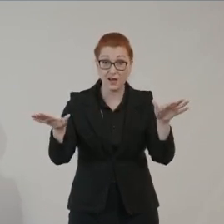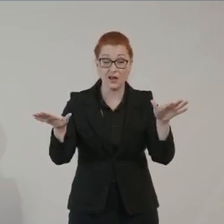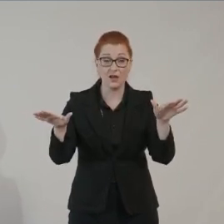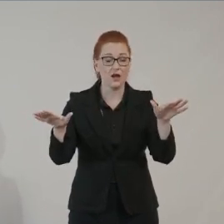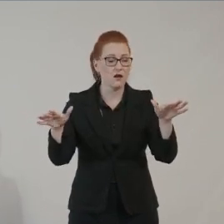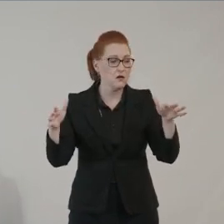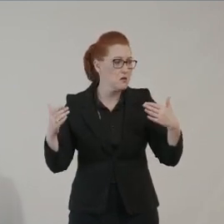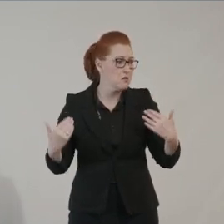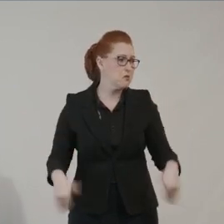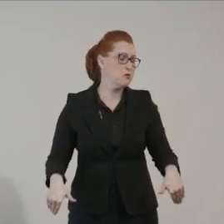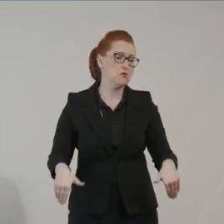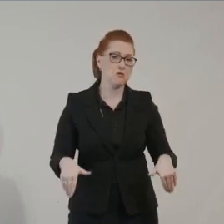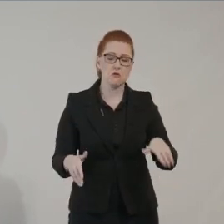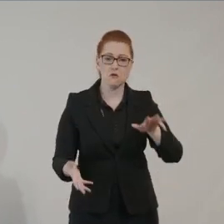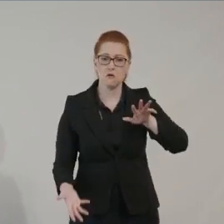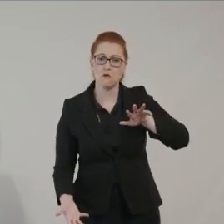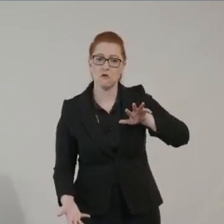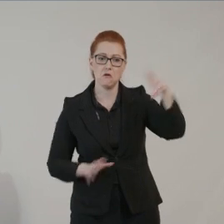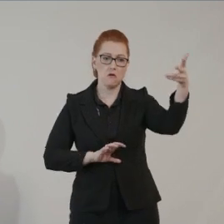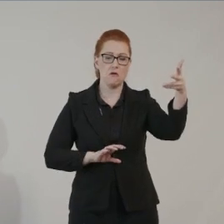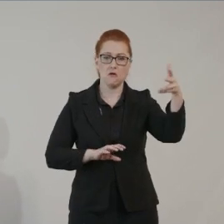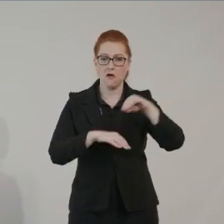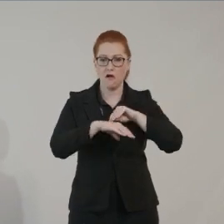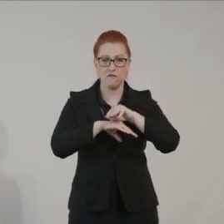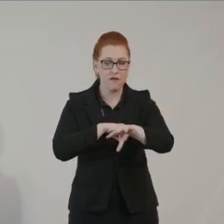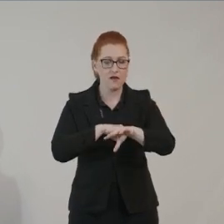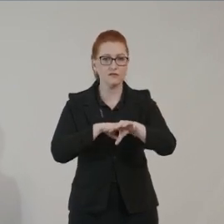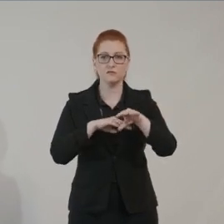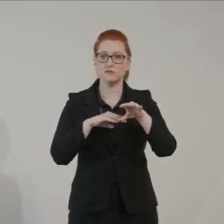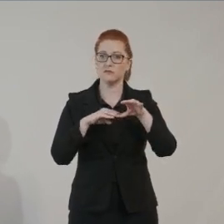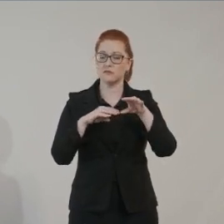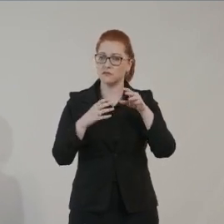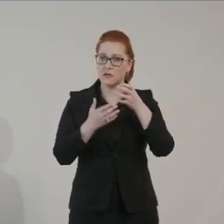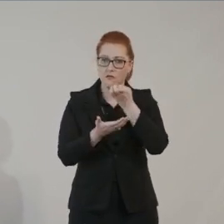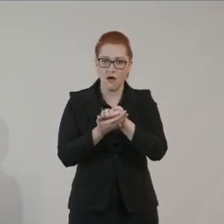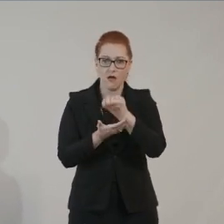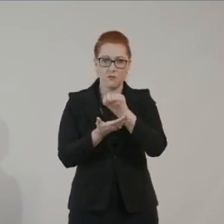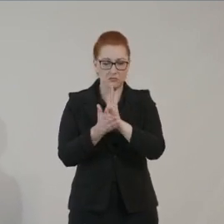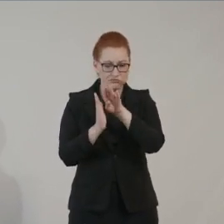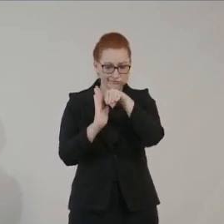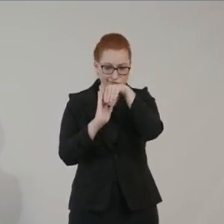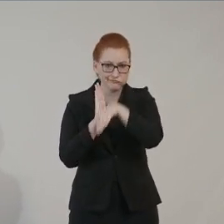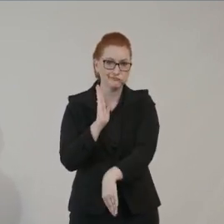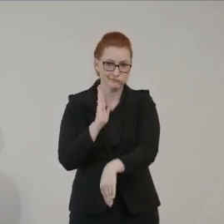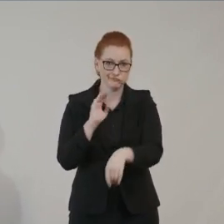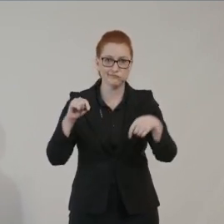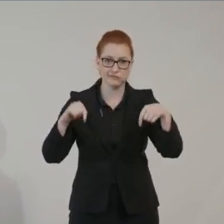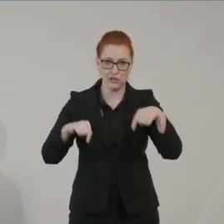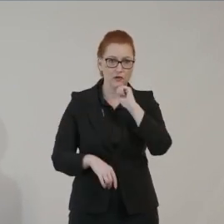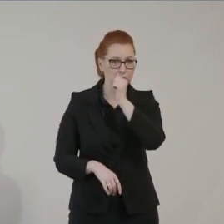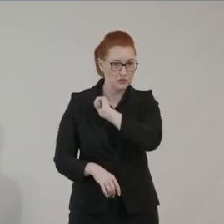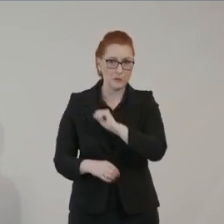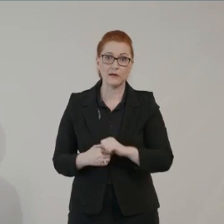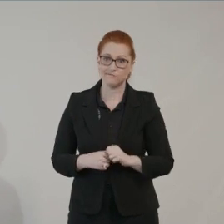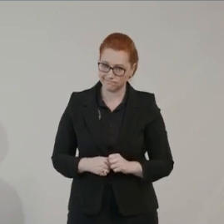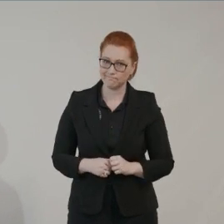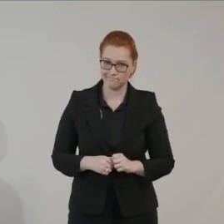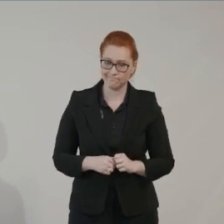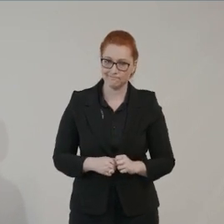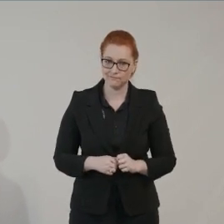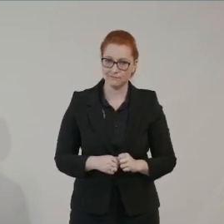much around these decisions to dim our economy in the state of Arizona. Now, I hear